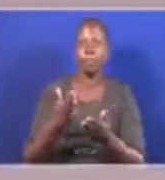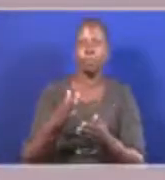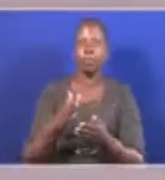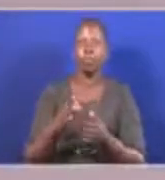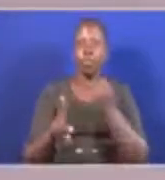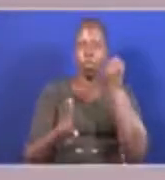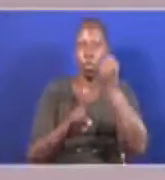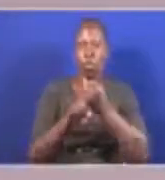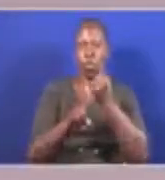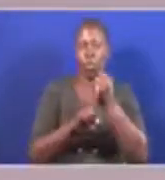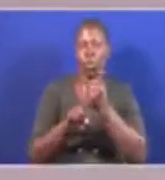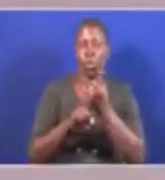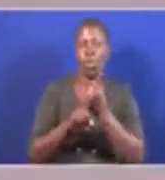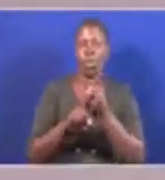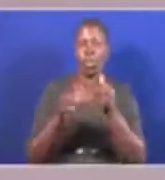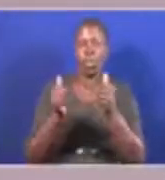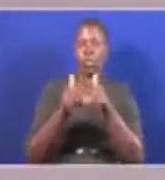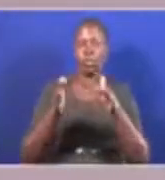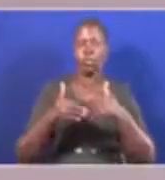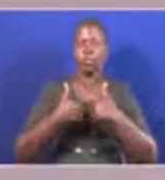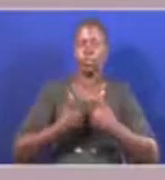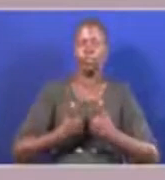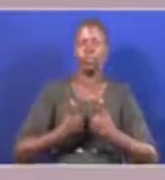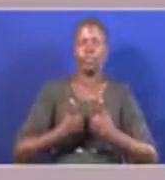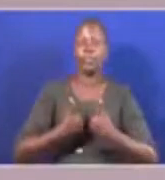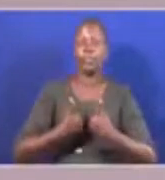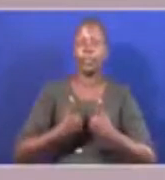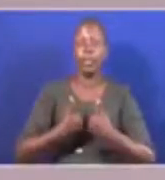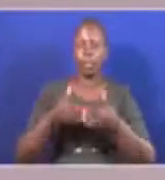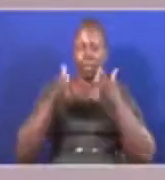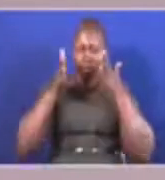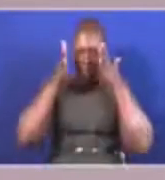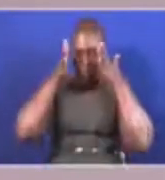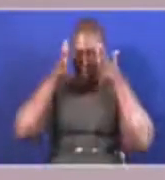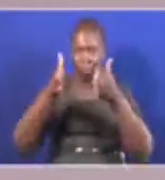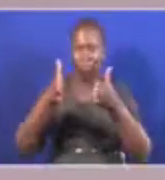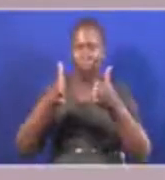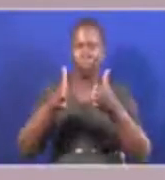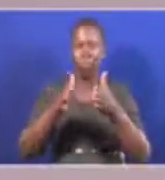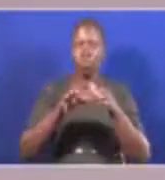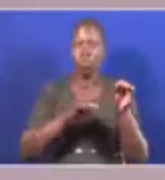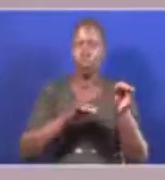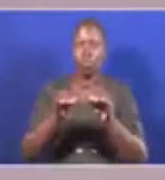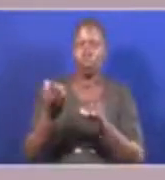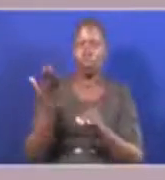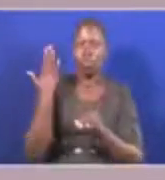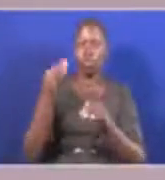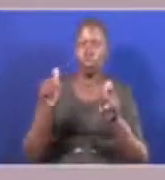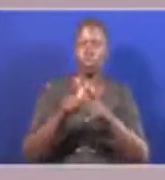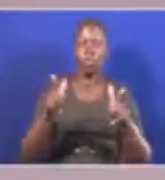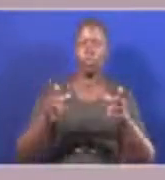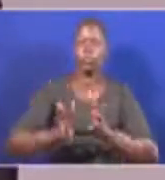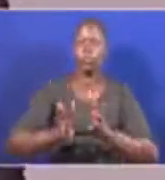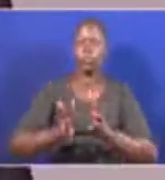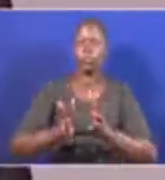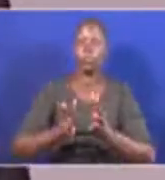tirelessly despite facing pushbacks along the way.